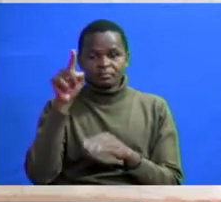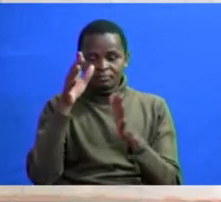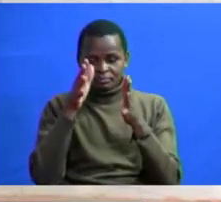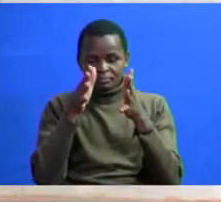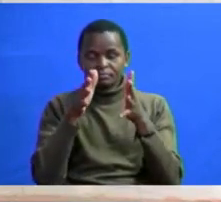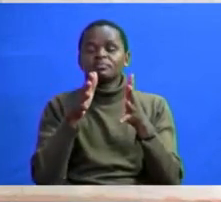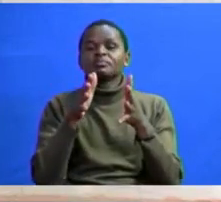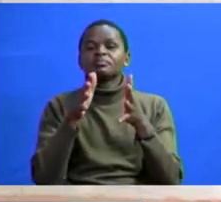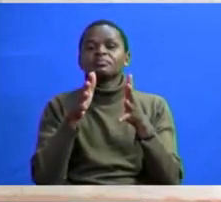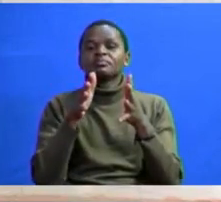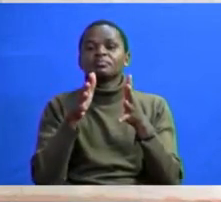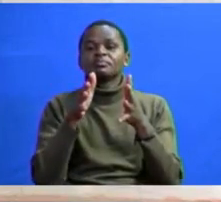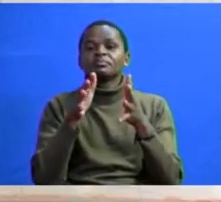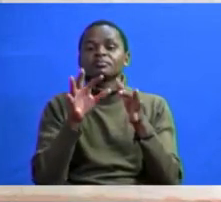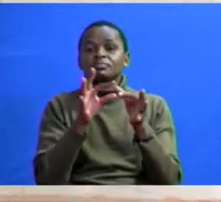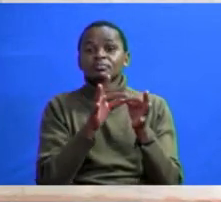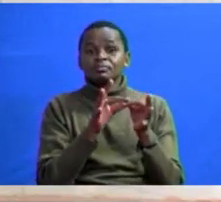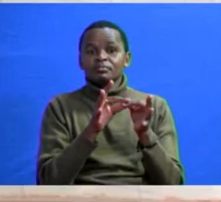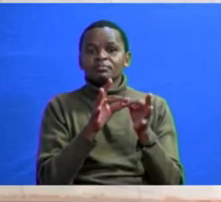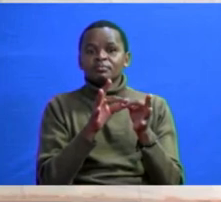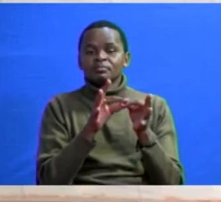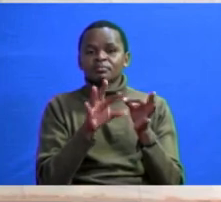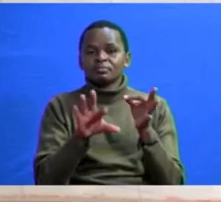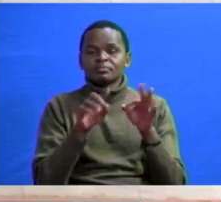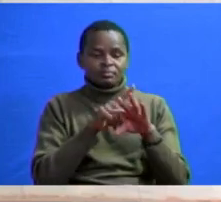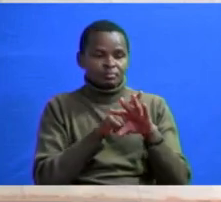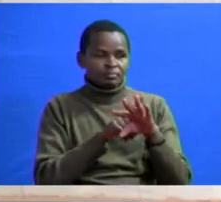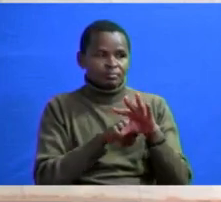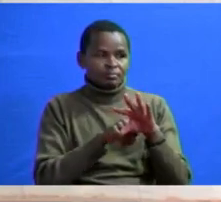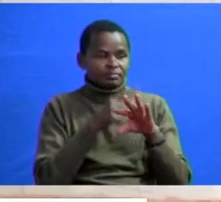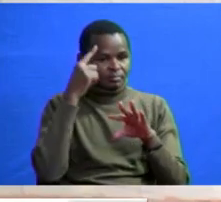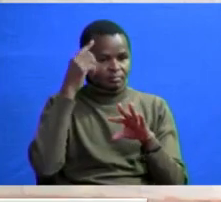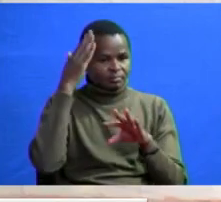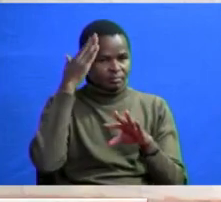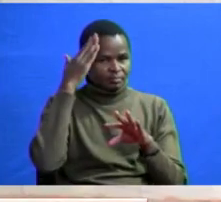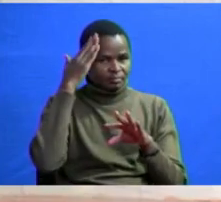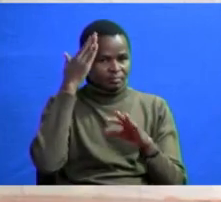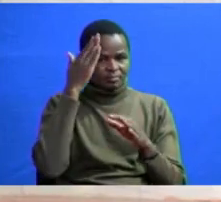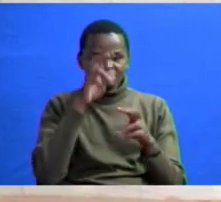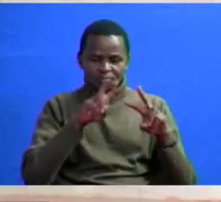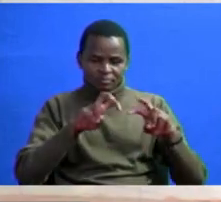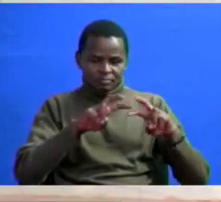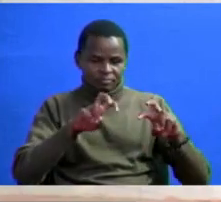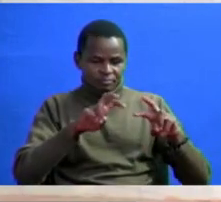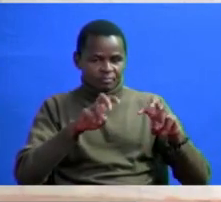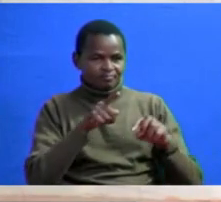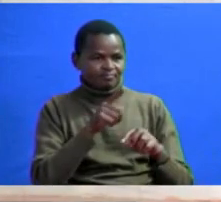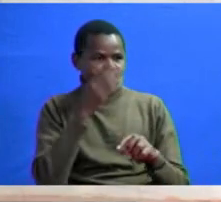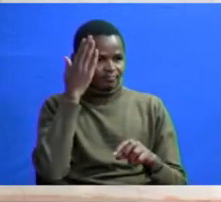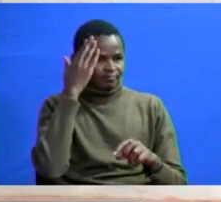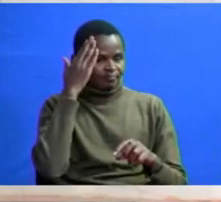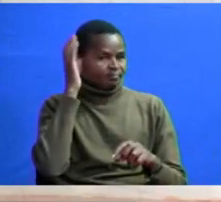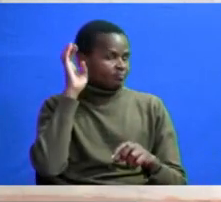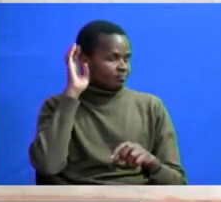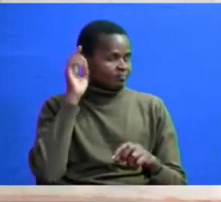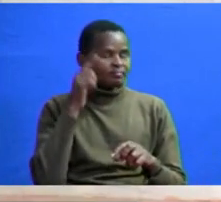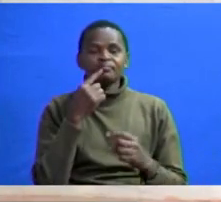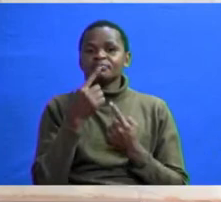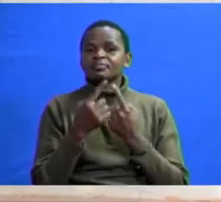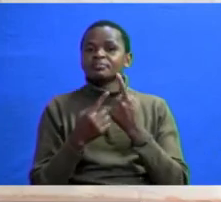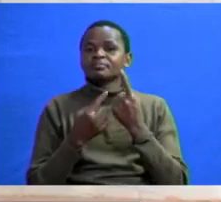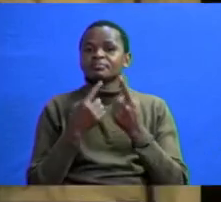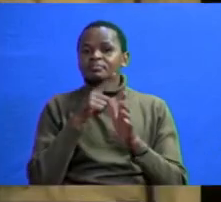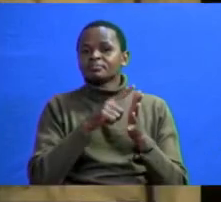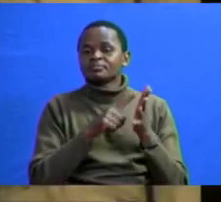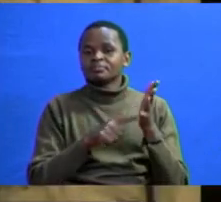person that might be joining and has not taken time to define for themselves, to read or to get to hear someone like you speak: